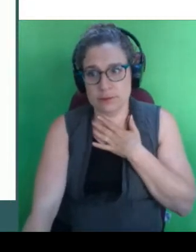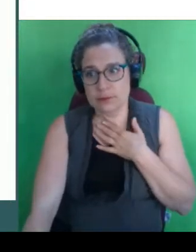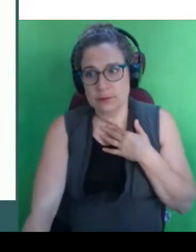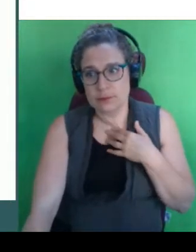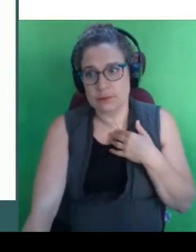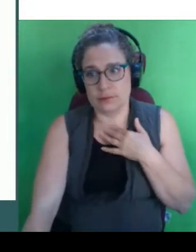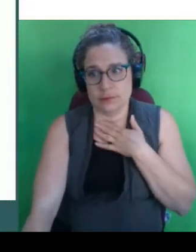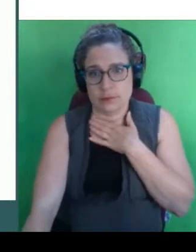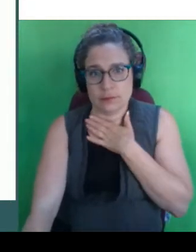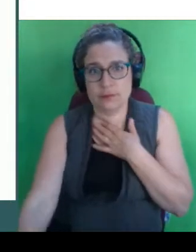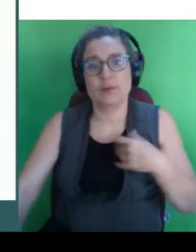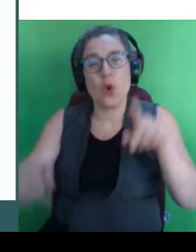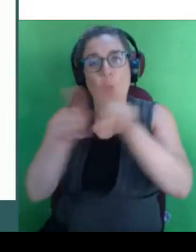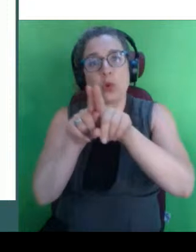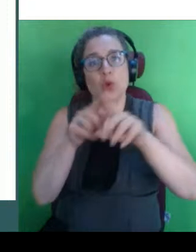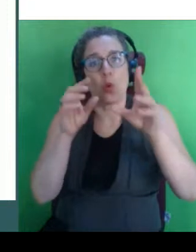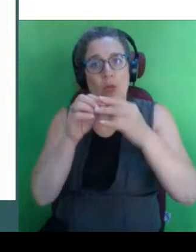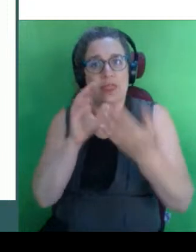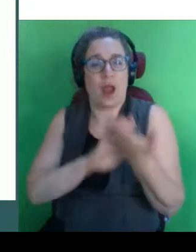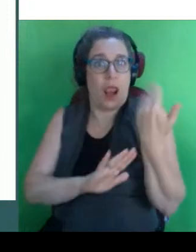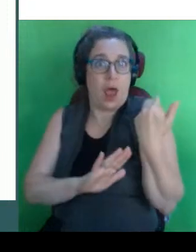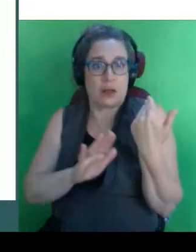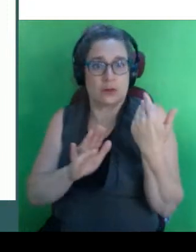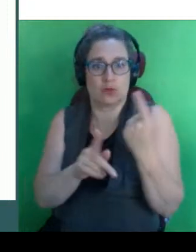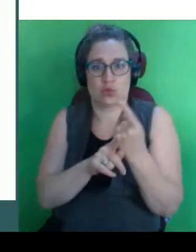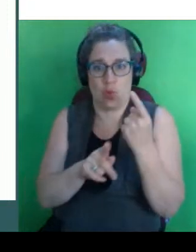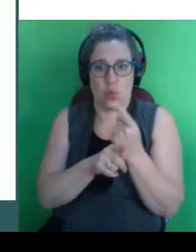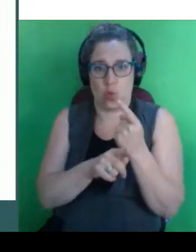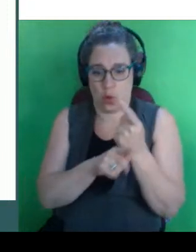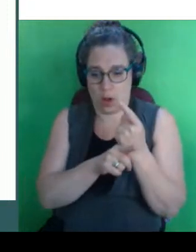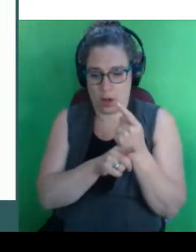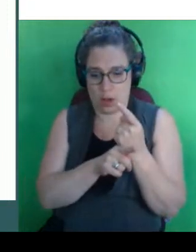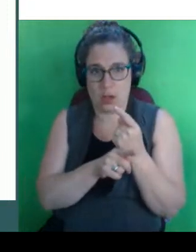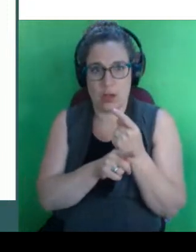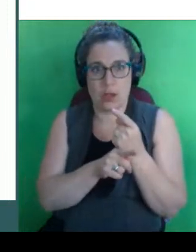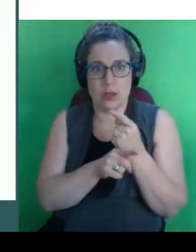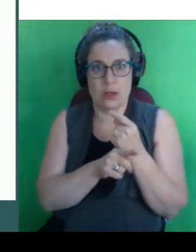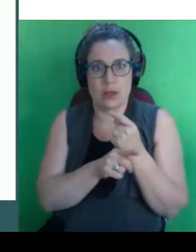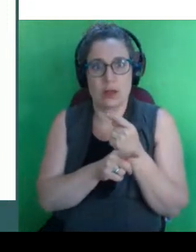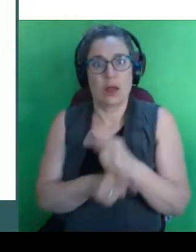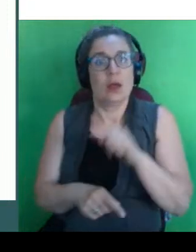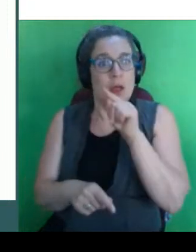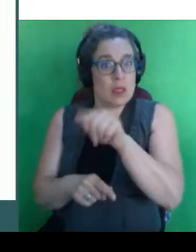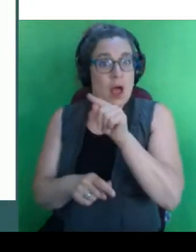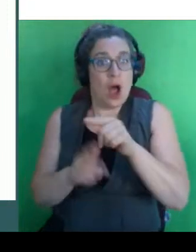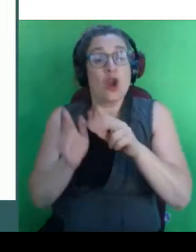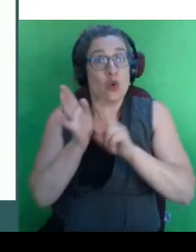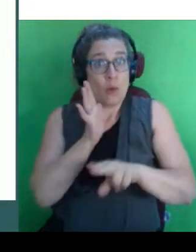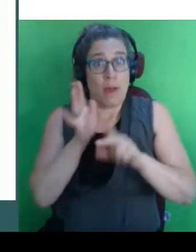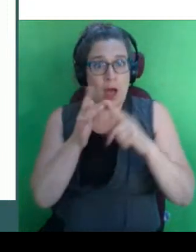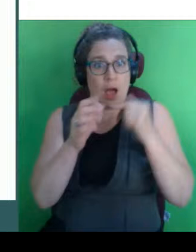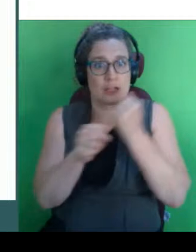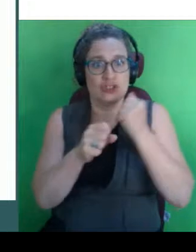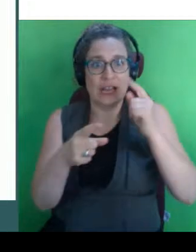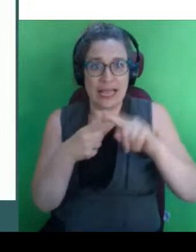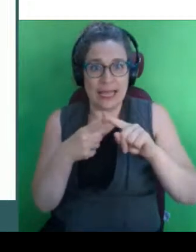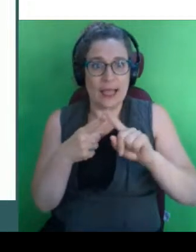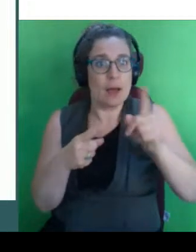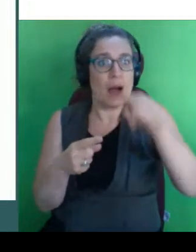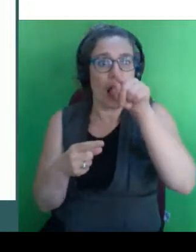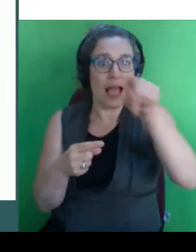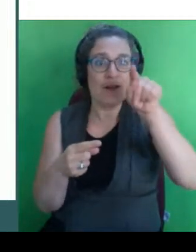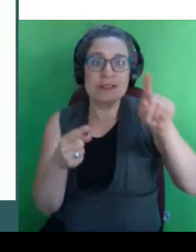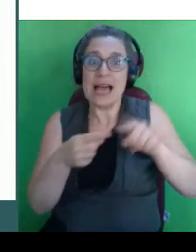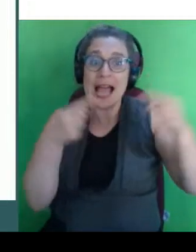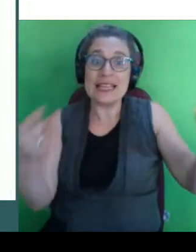talk, normal IgE does not rule out allergy. You can have normal IgE, but if you're making it against grass pollens,